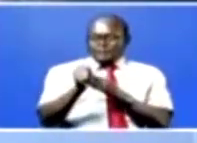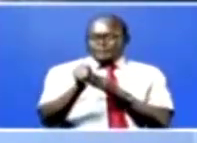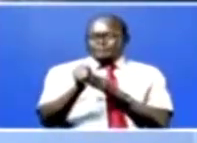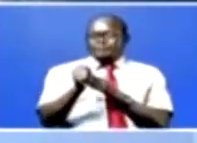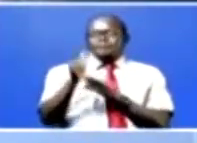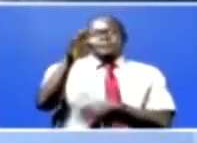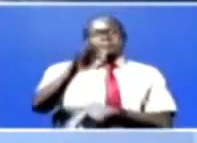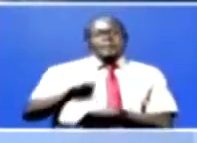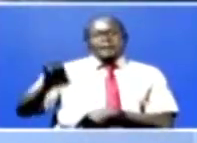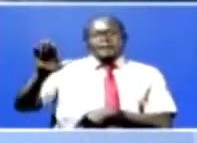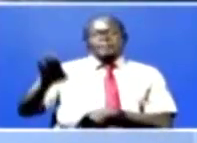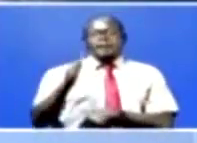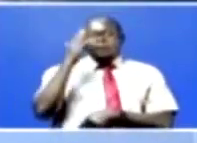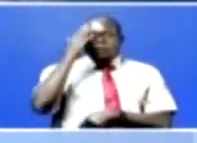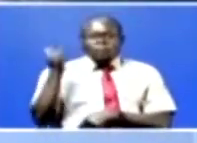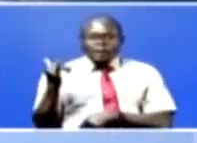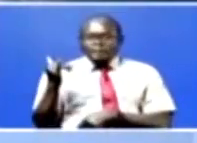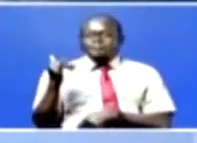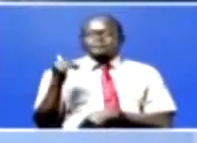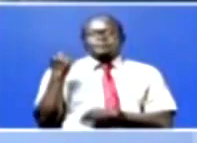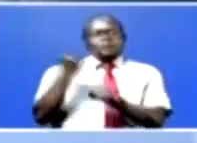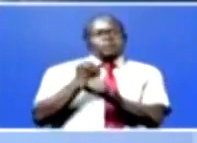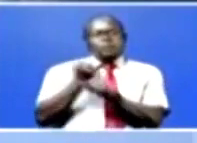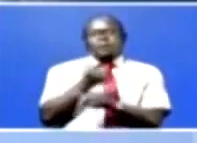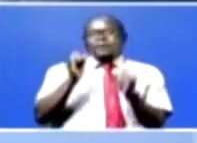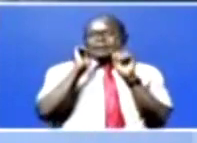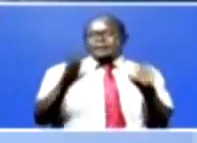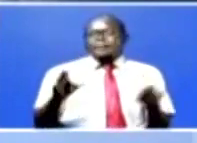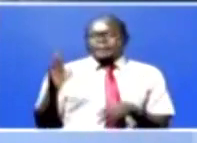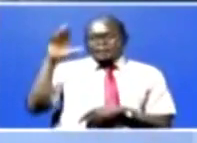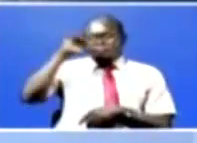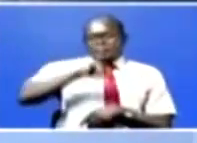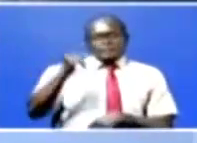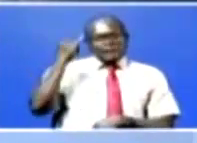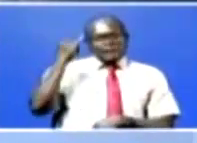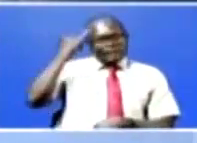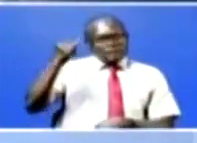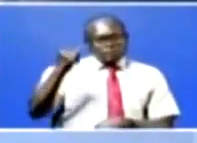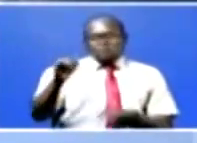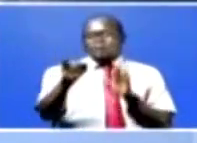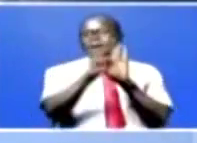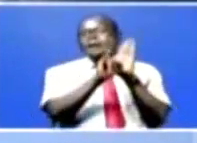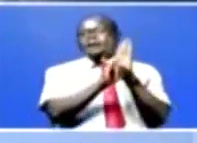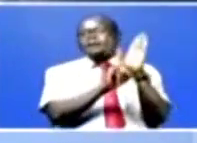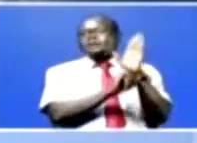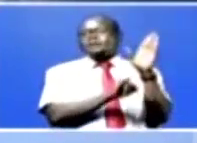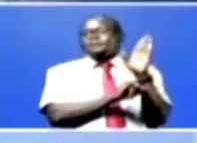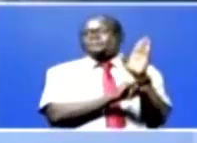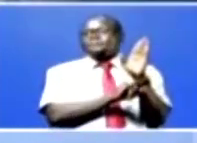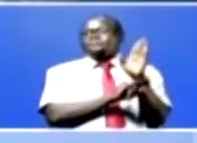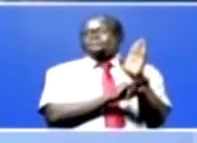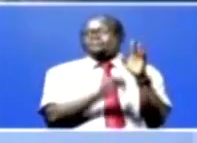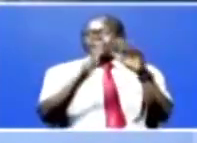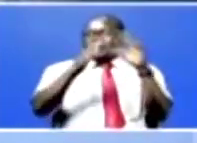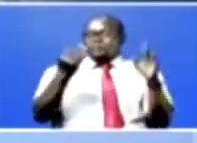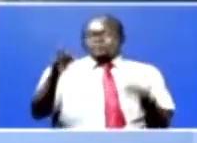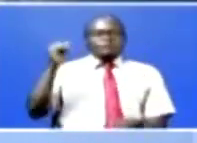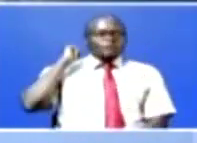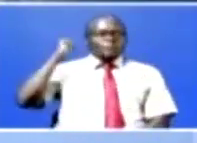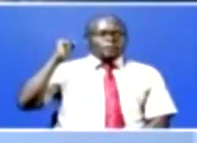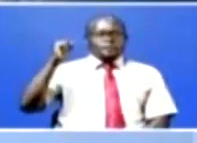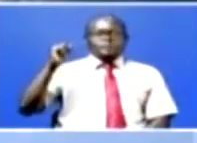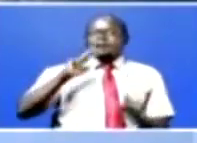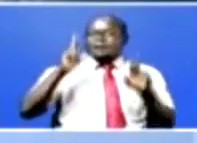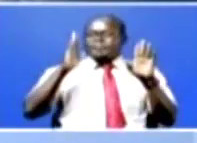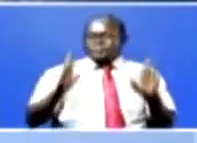National Assembly on grounds of incompetence and lacking ideological identity. In our weekly segment, House of Cards, our